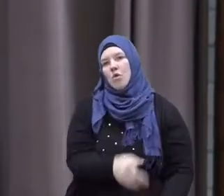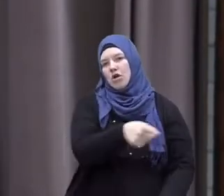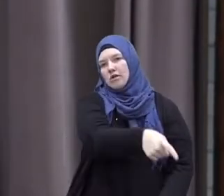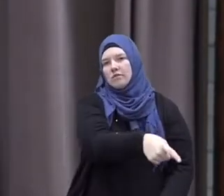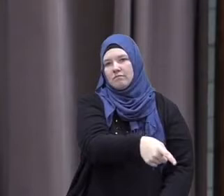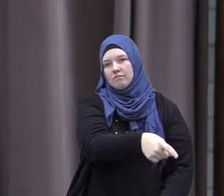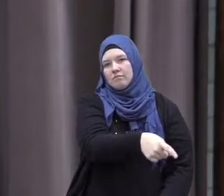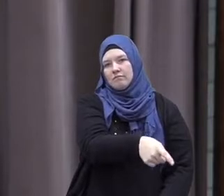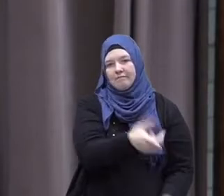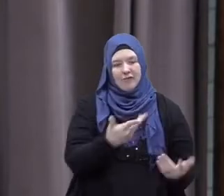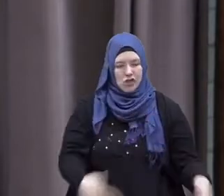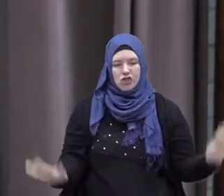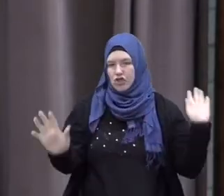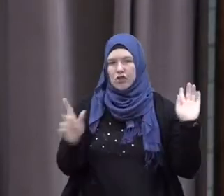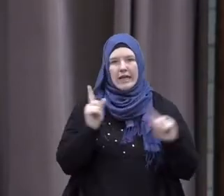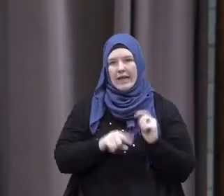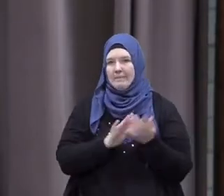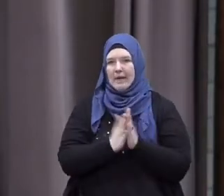Finished.